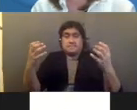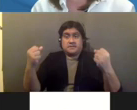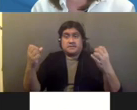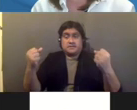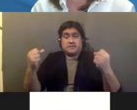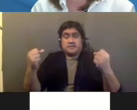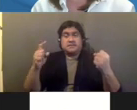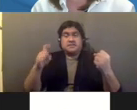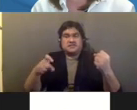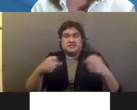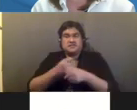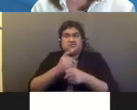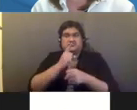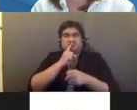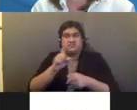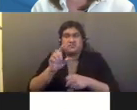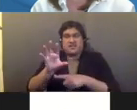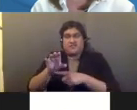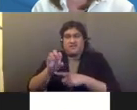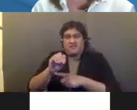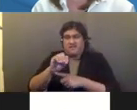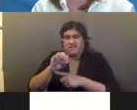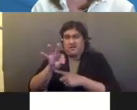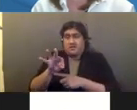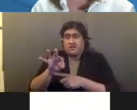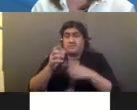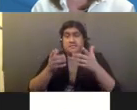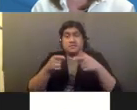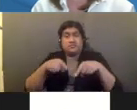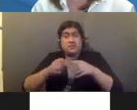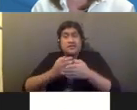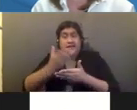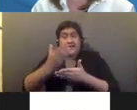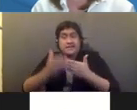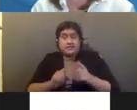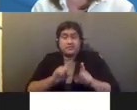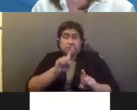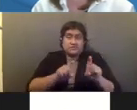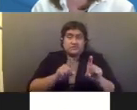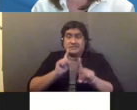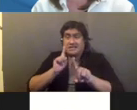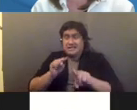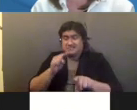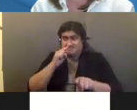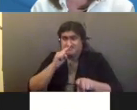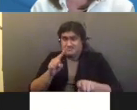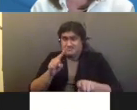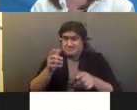keep the cameras off. So probably at the end of the Q&A portion, if that's okay.